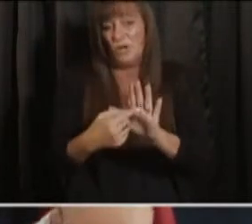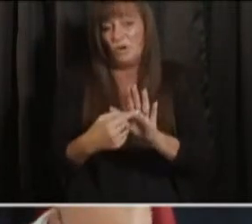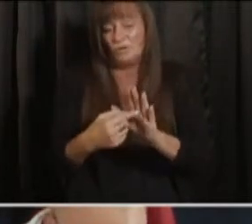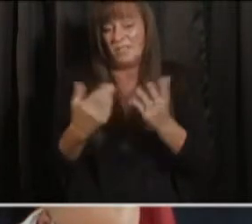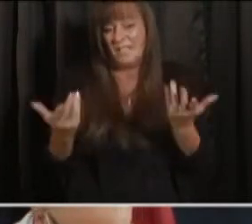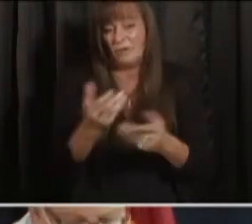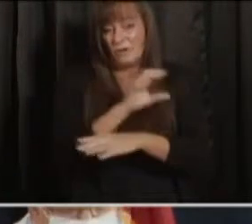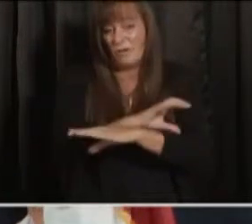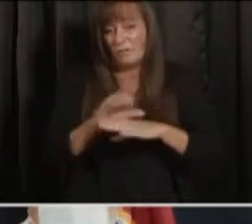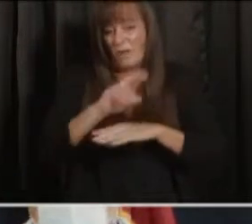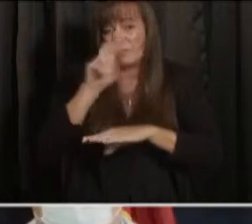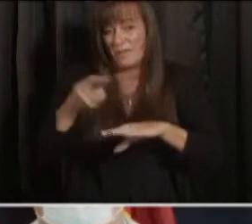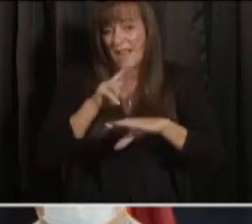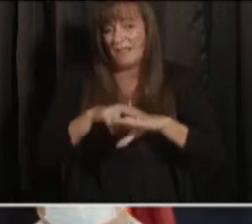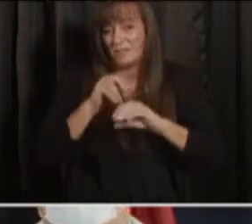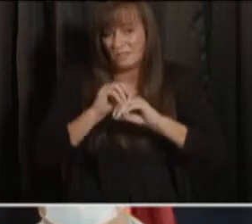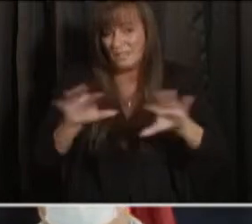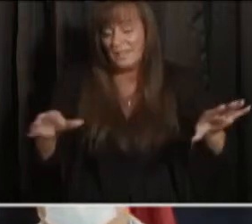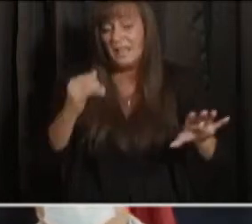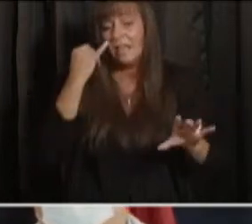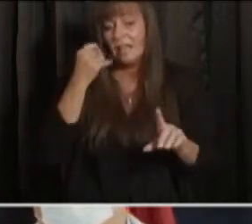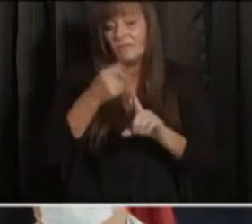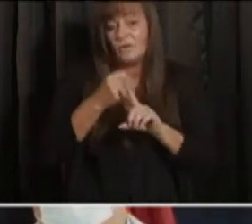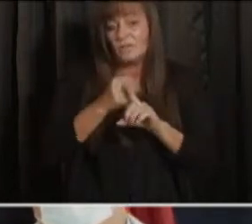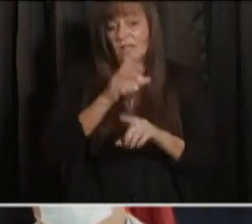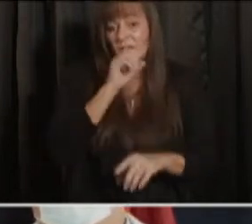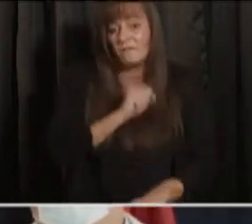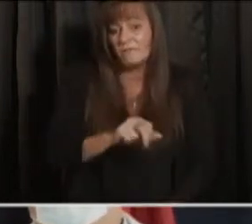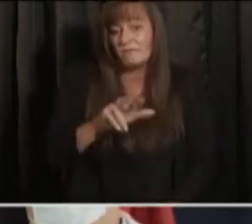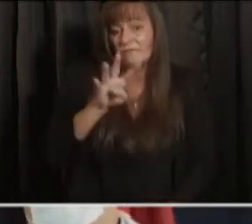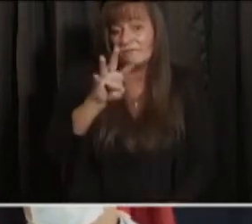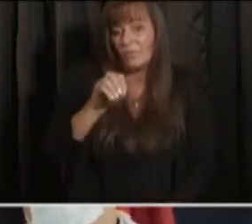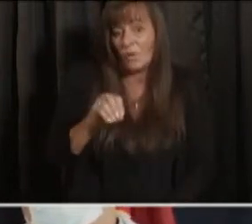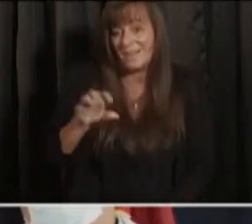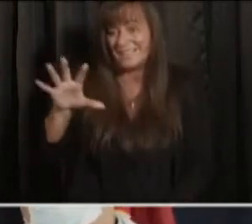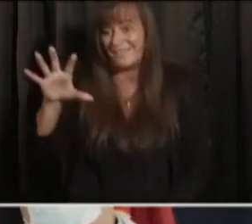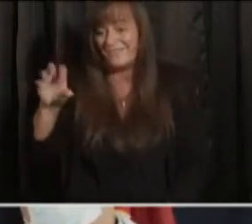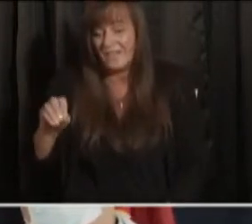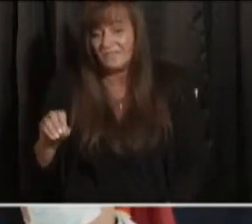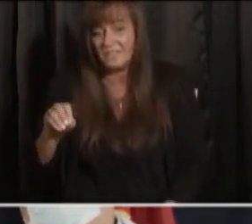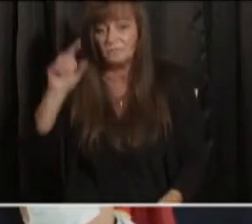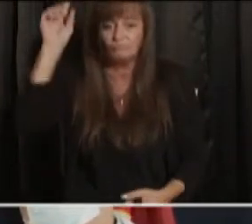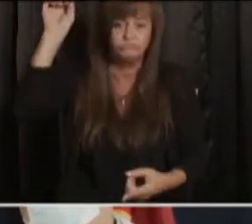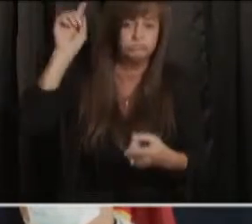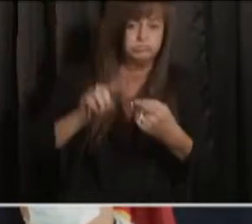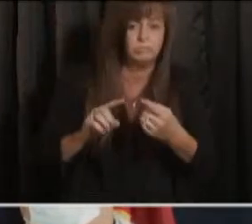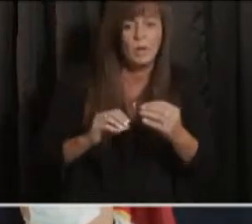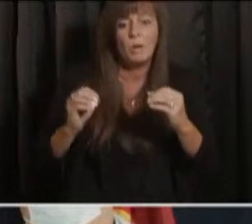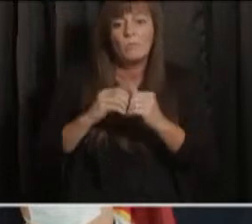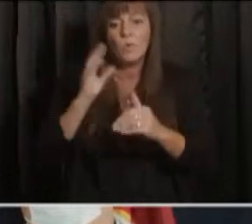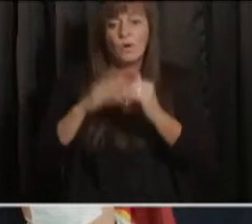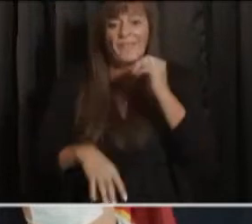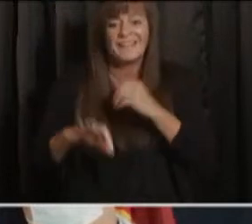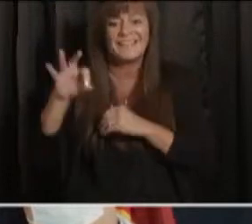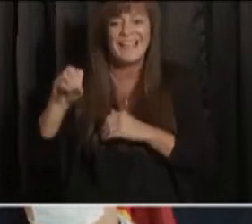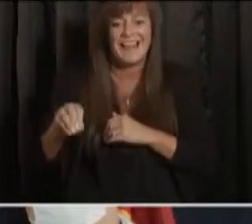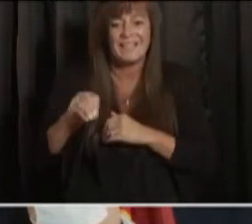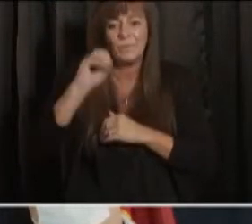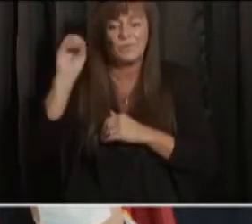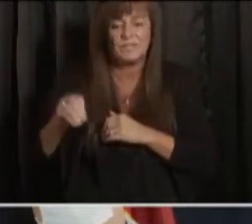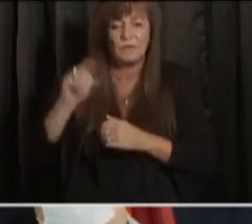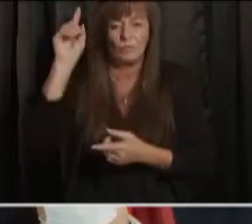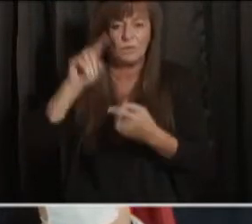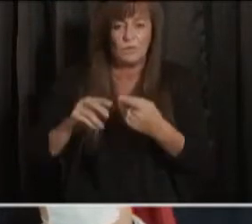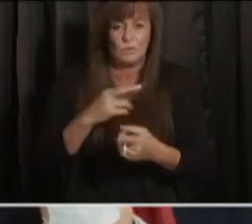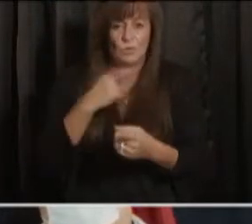your 40s or 50s, you significantly reduce your risk by well over 90% if you get vaccinated to